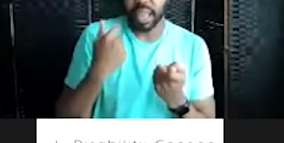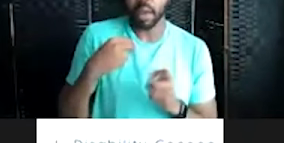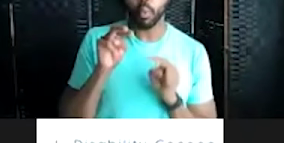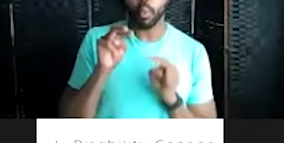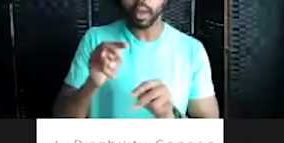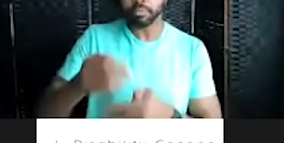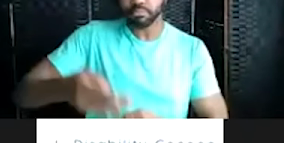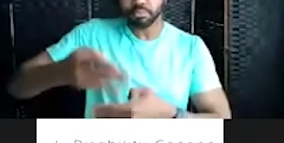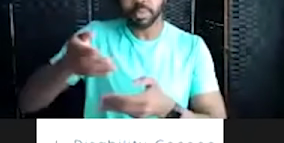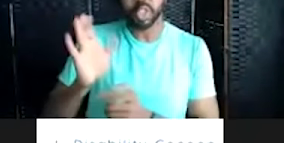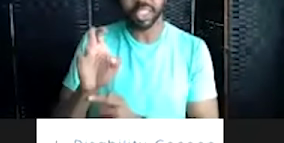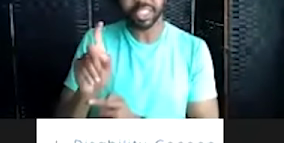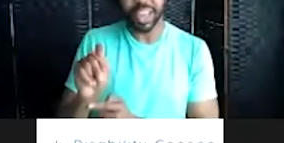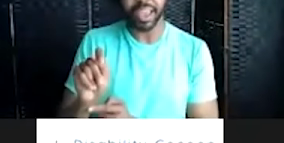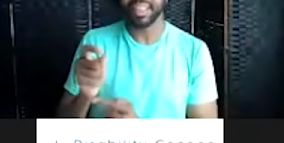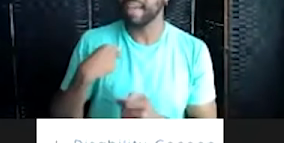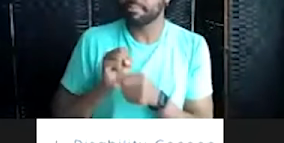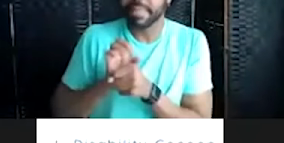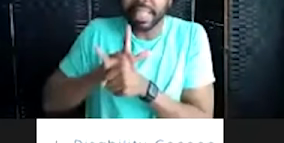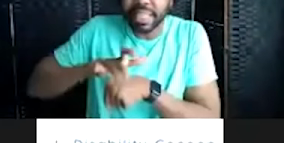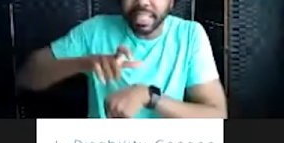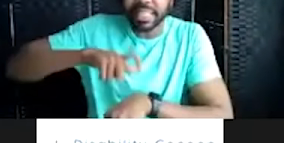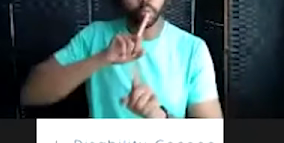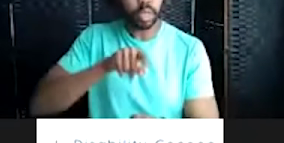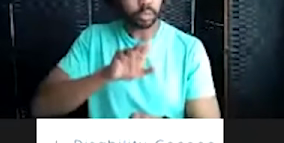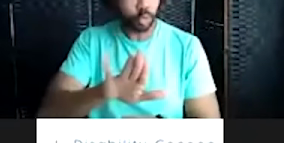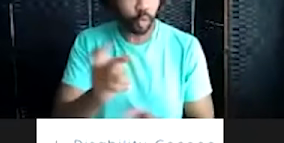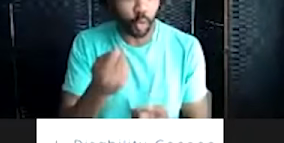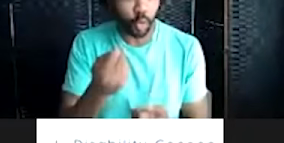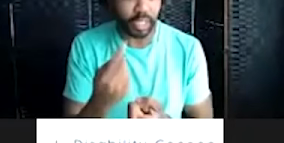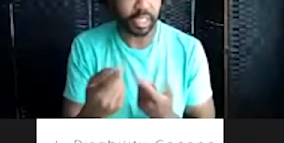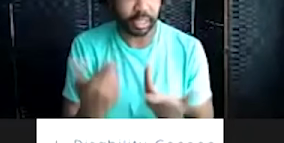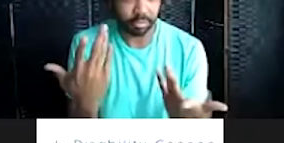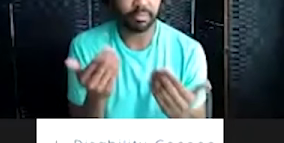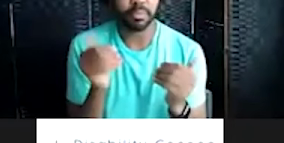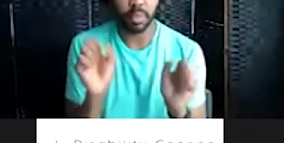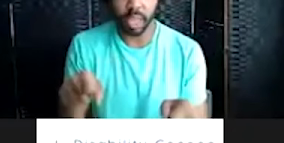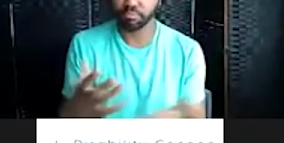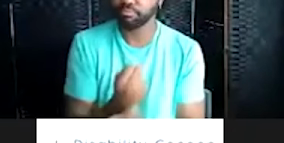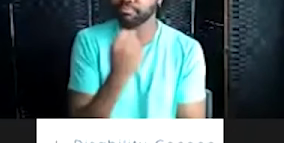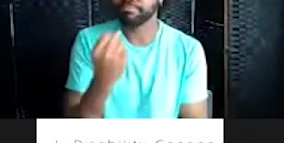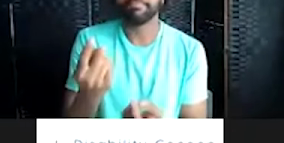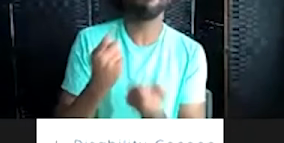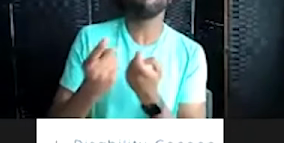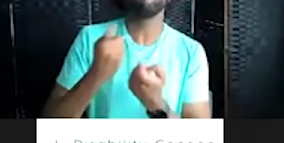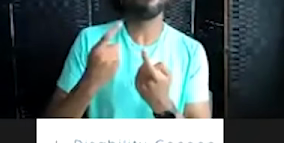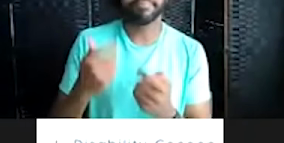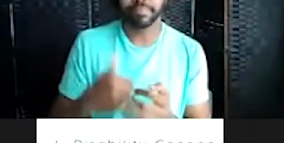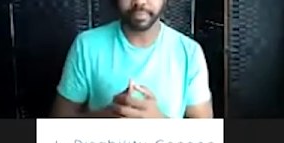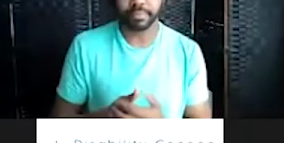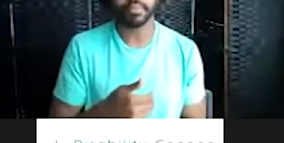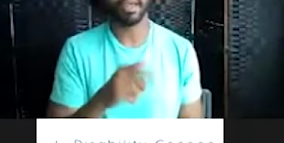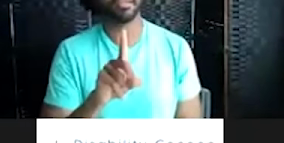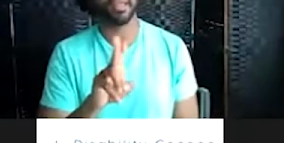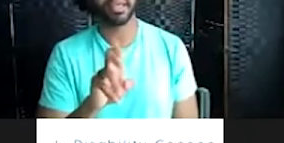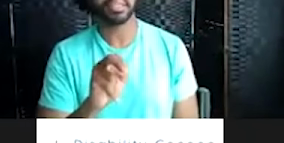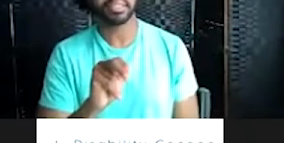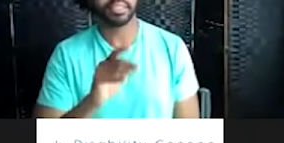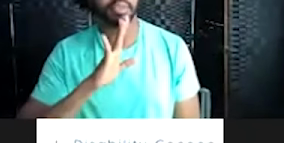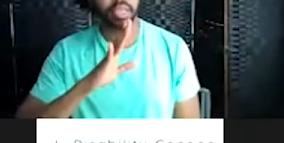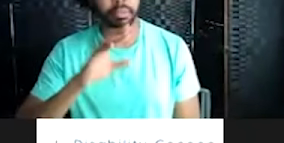of time allocated at the end so that you guys have a chance to ask any questions you may have. Yep. Yeah, please throw questions in the chat,